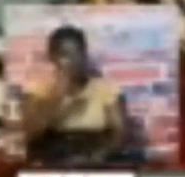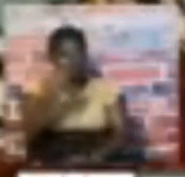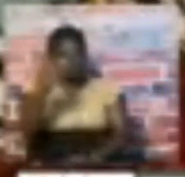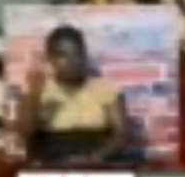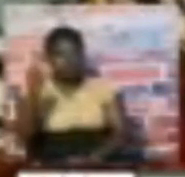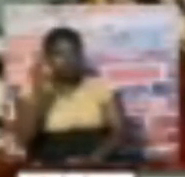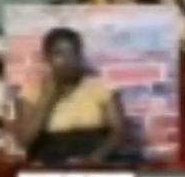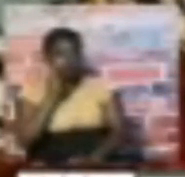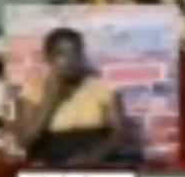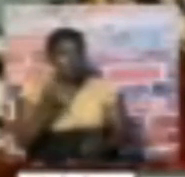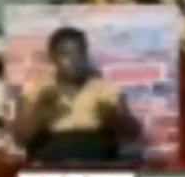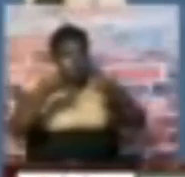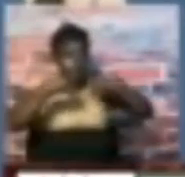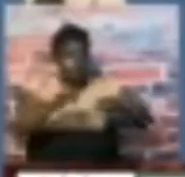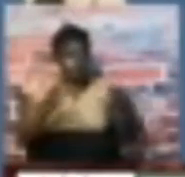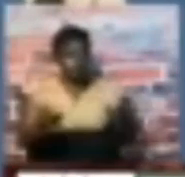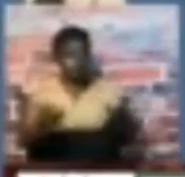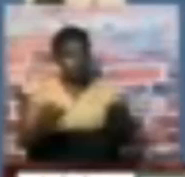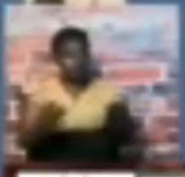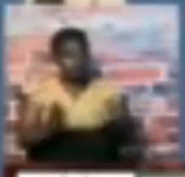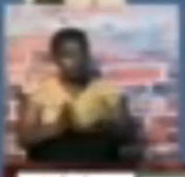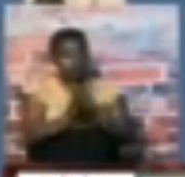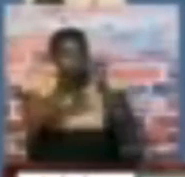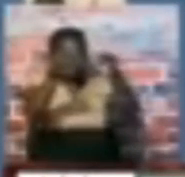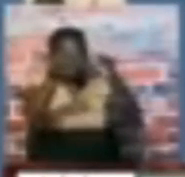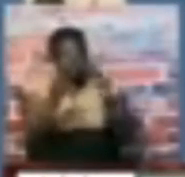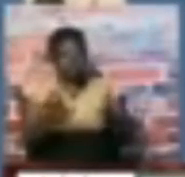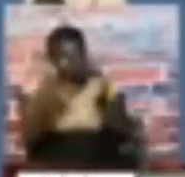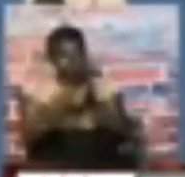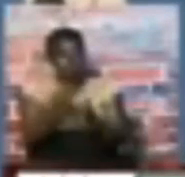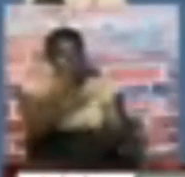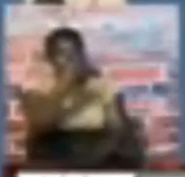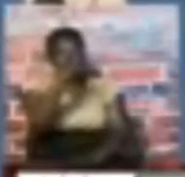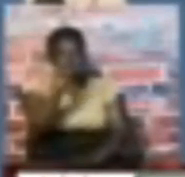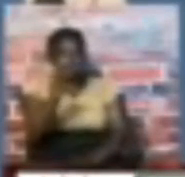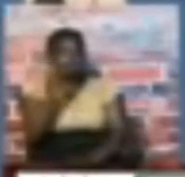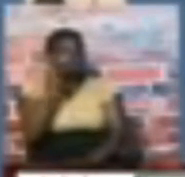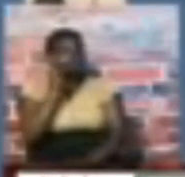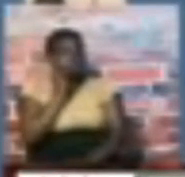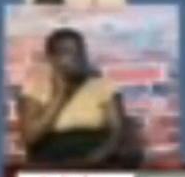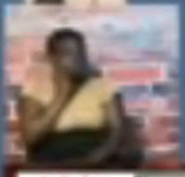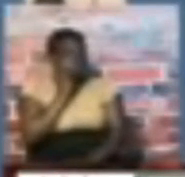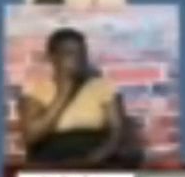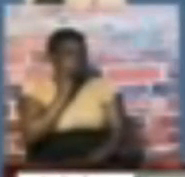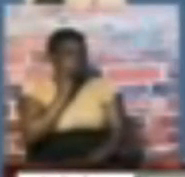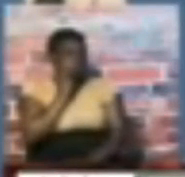Institute of Certified Public Accountants of Uganda, 38 million shillings.